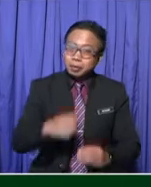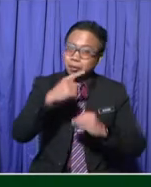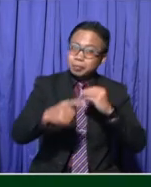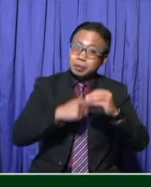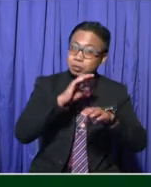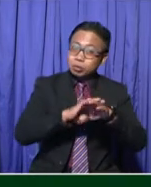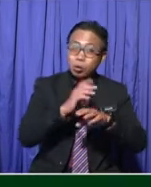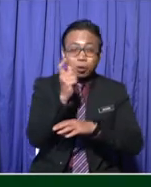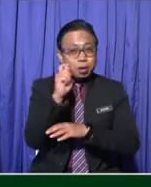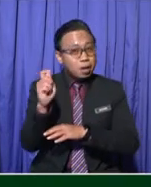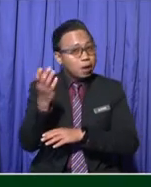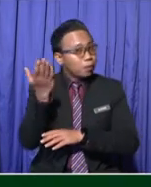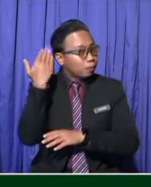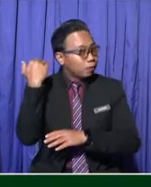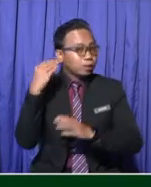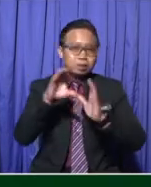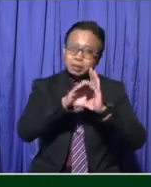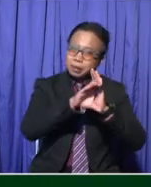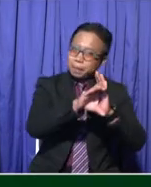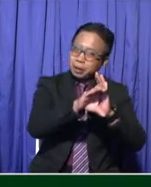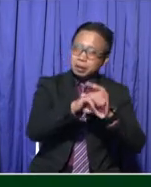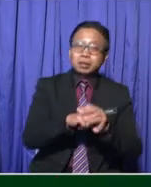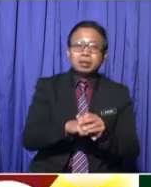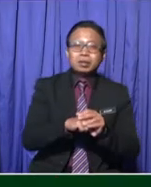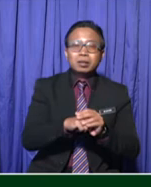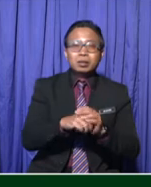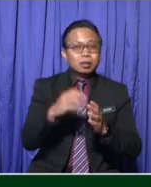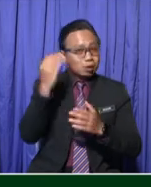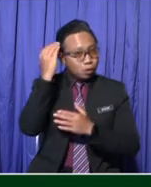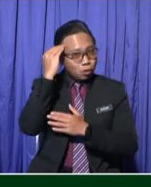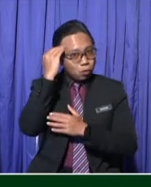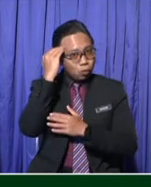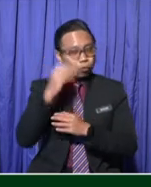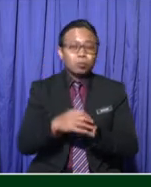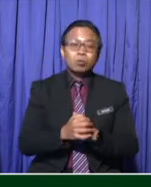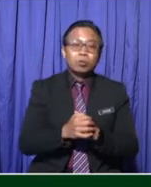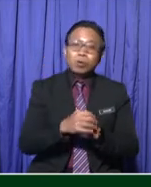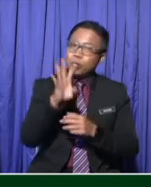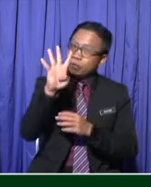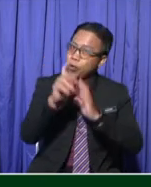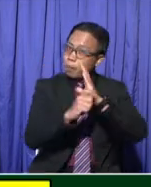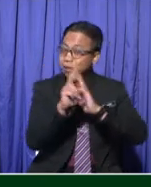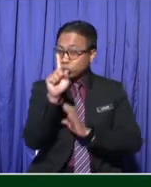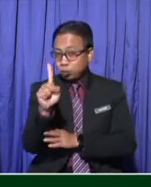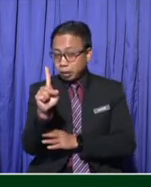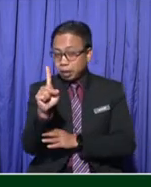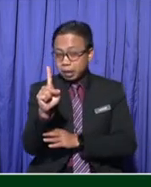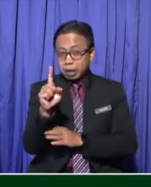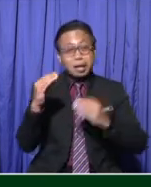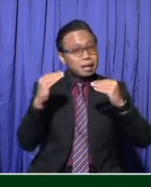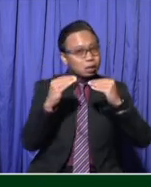Based on the previous example, we know that 4 plus 1